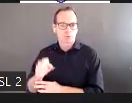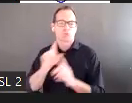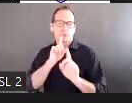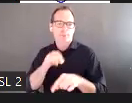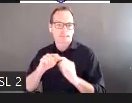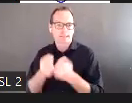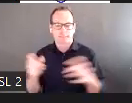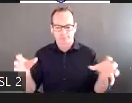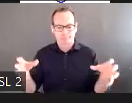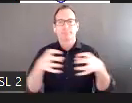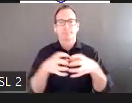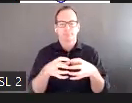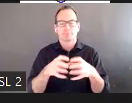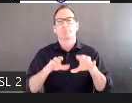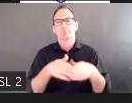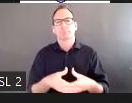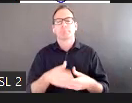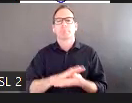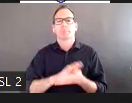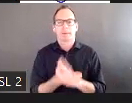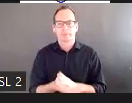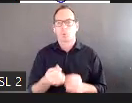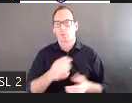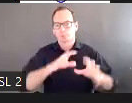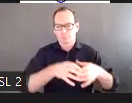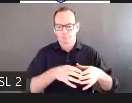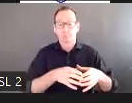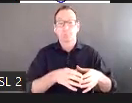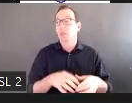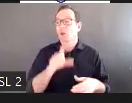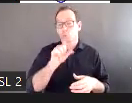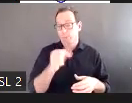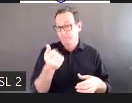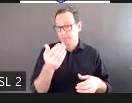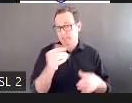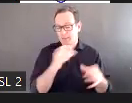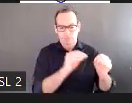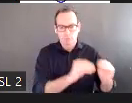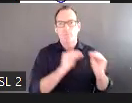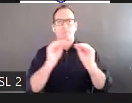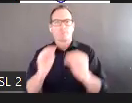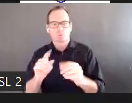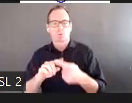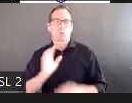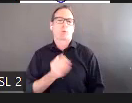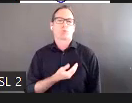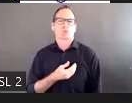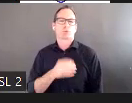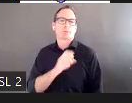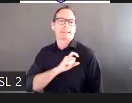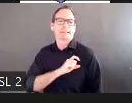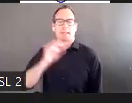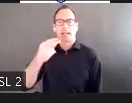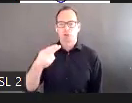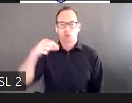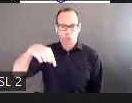to 2016, this partnership moved to our headquarters campus and reporting